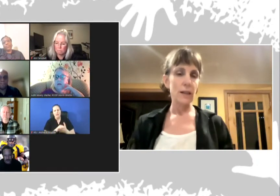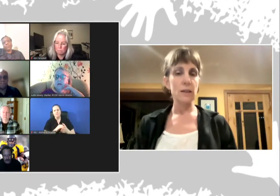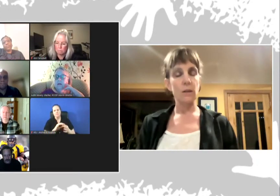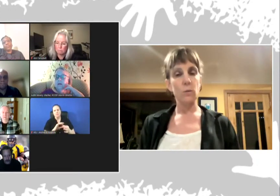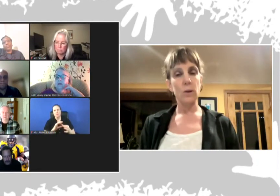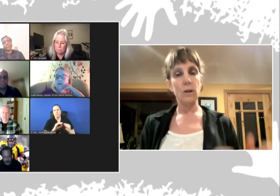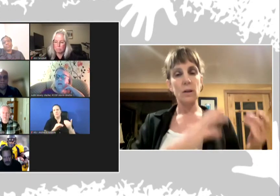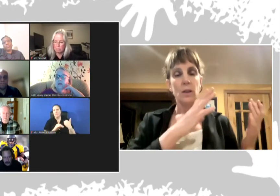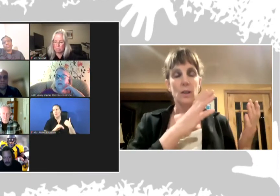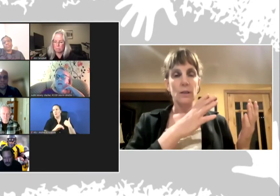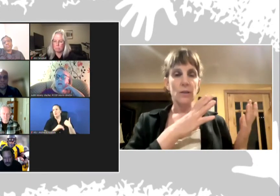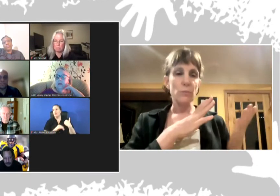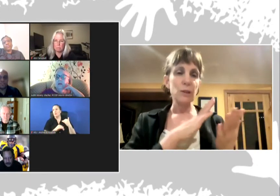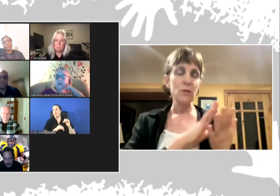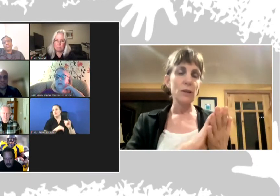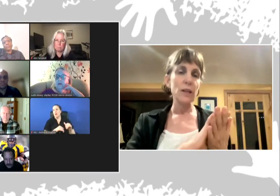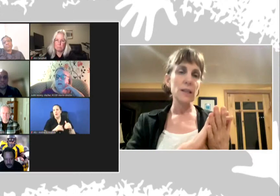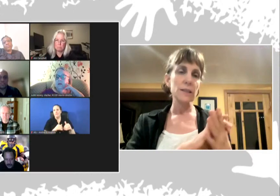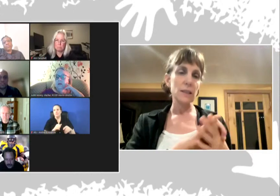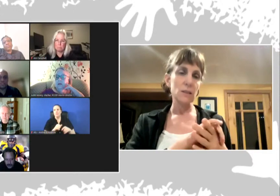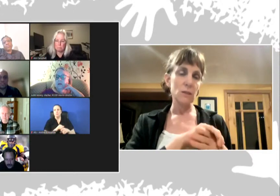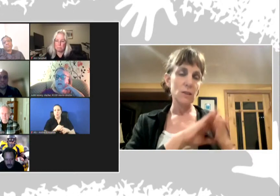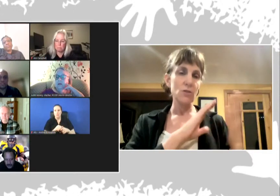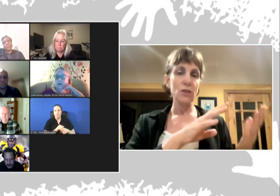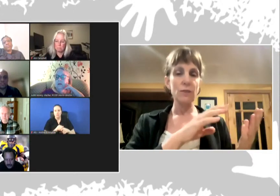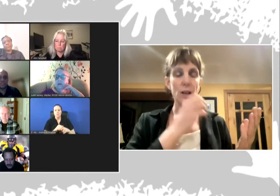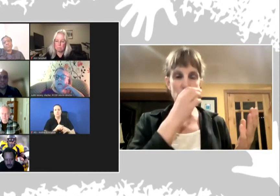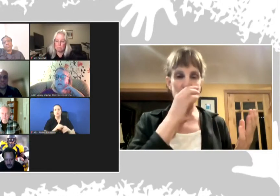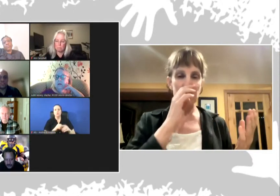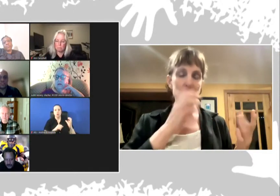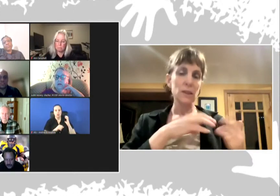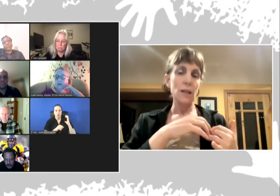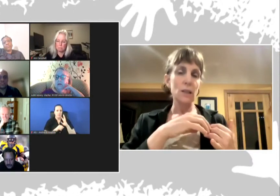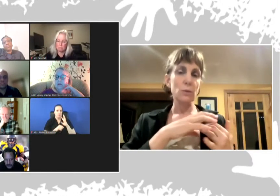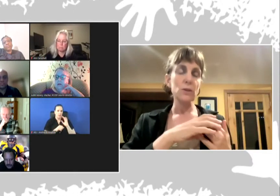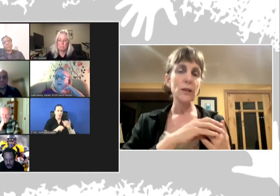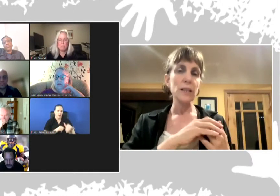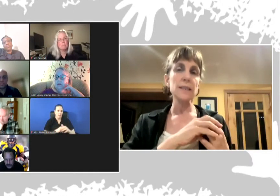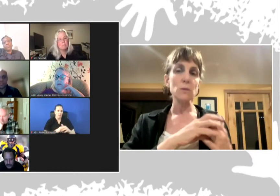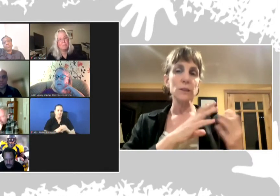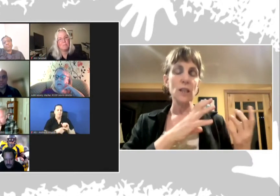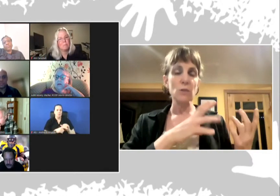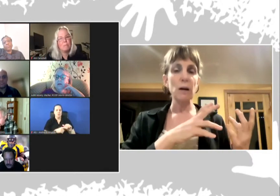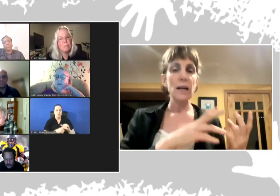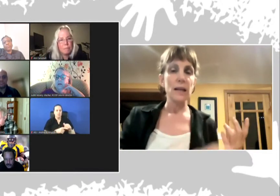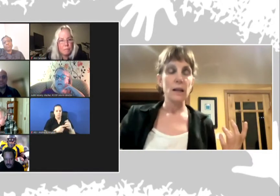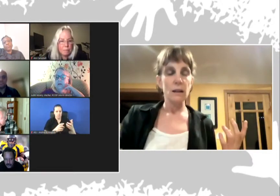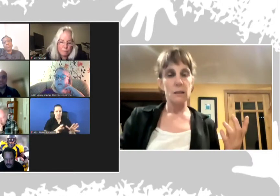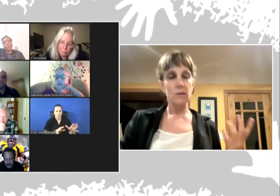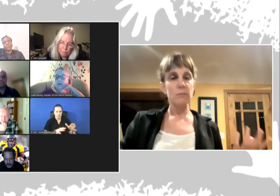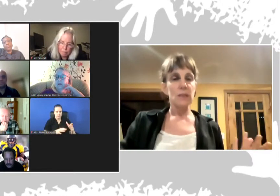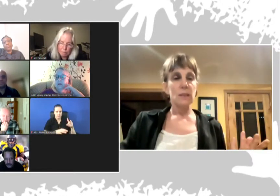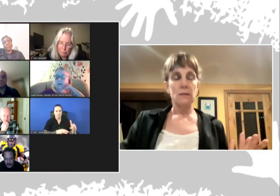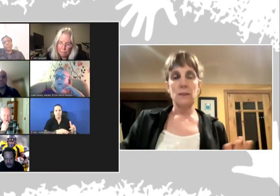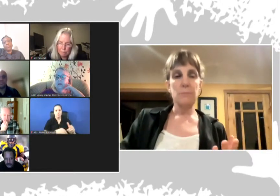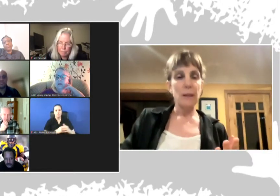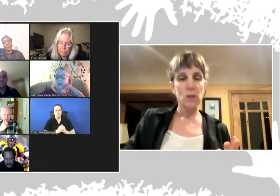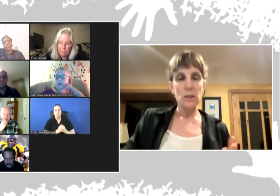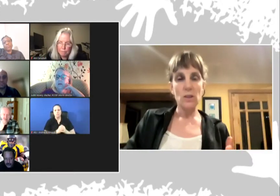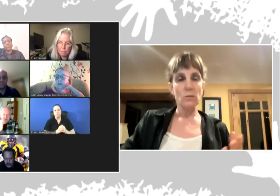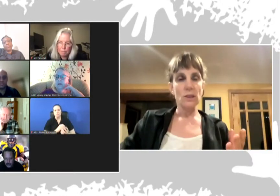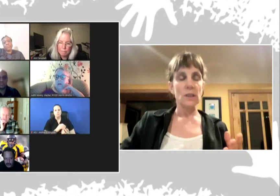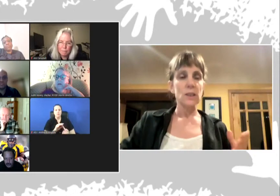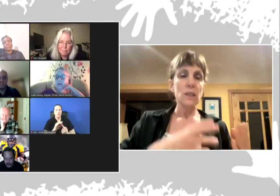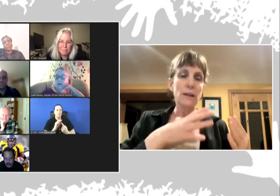that there have been trainings, and the chief talked about this. There were trainings that were done by